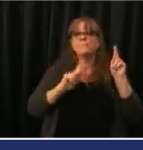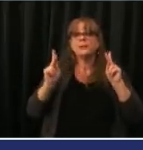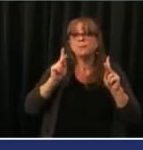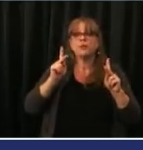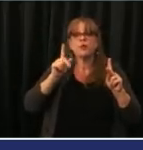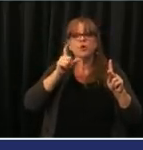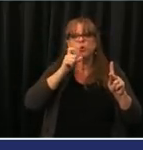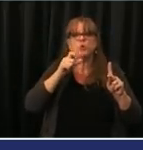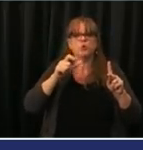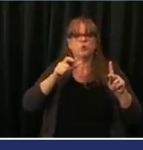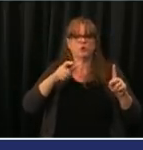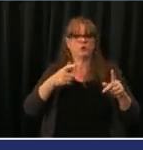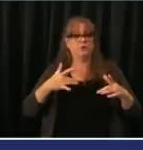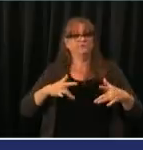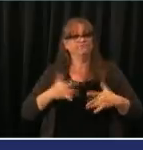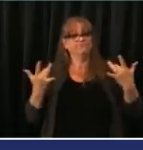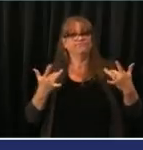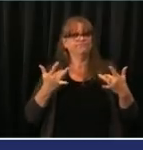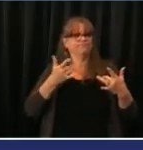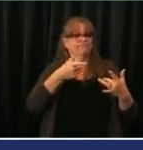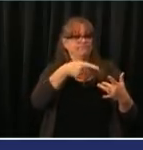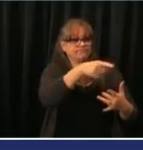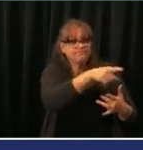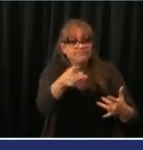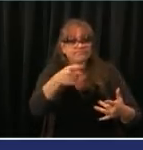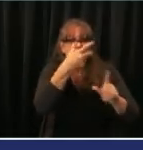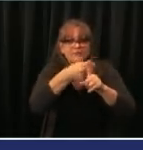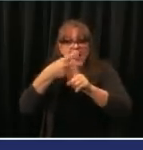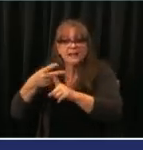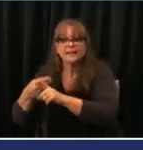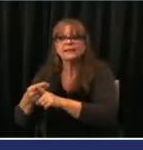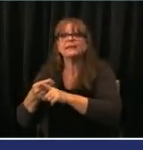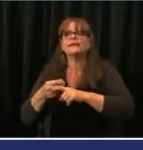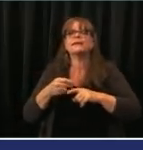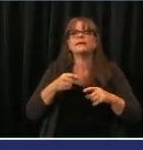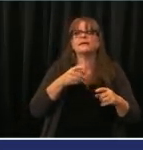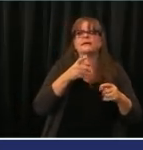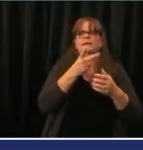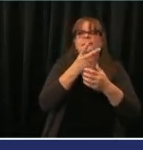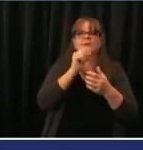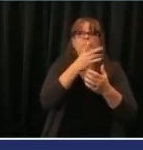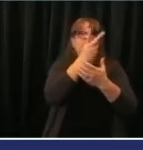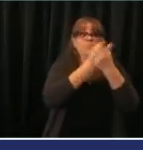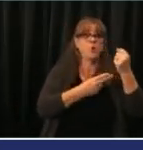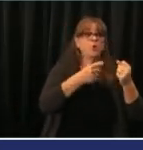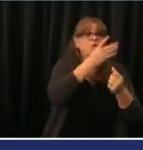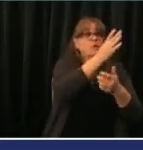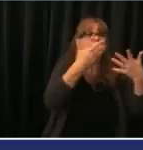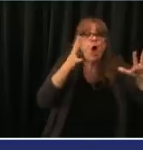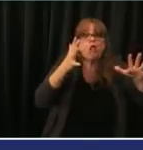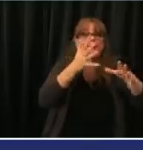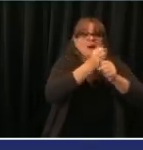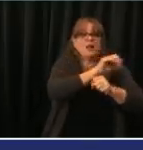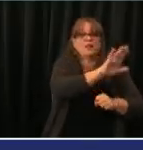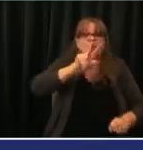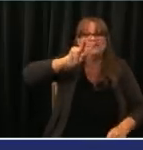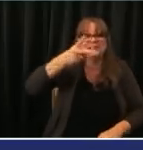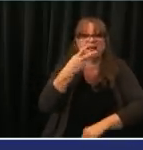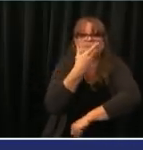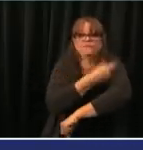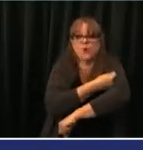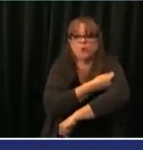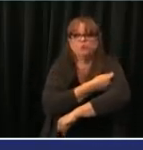advantage of the opportunity and have now completed both their doses and are either protected now or shortly will be protected in the next week or